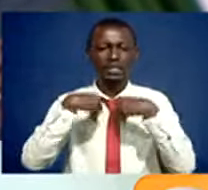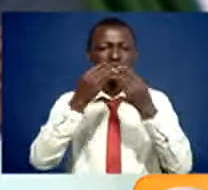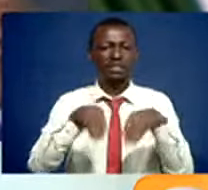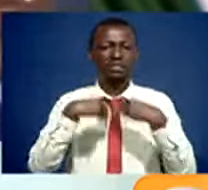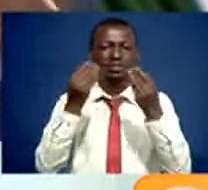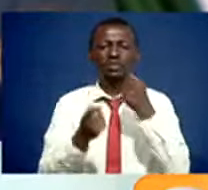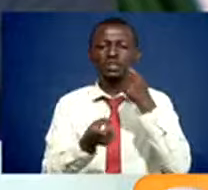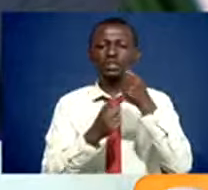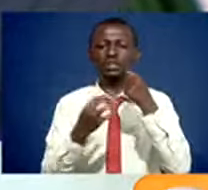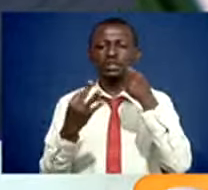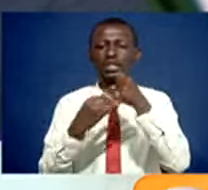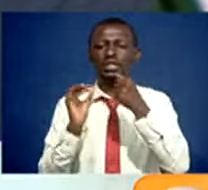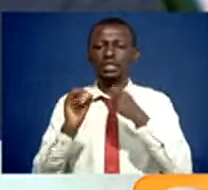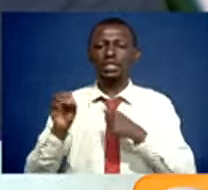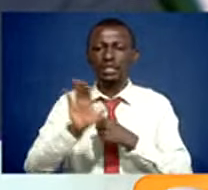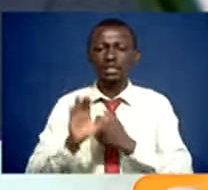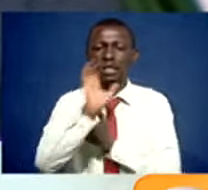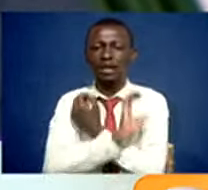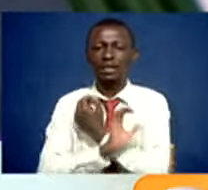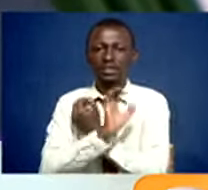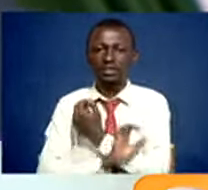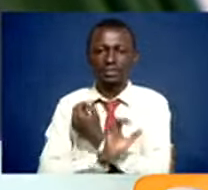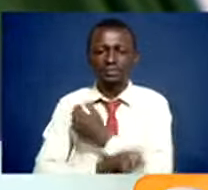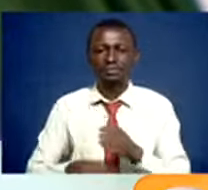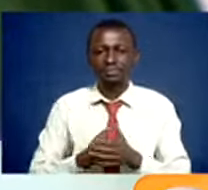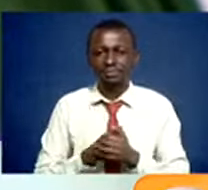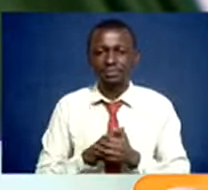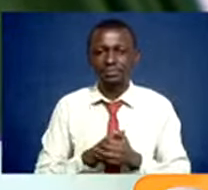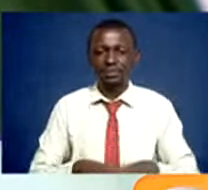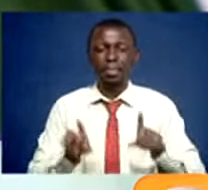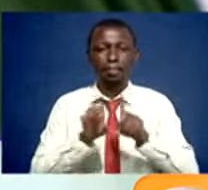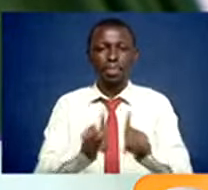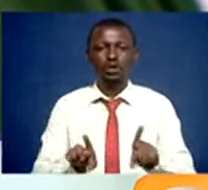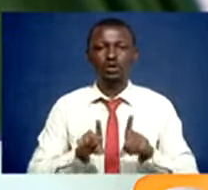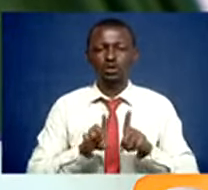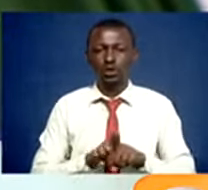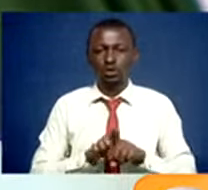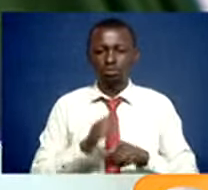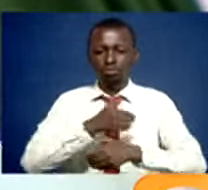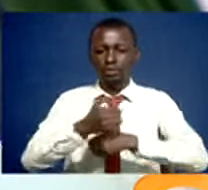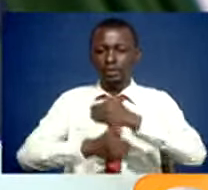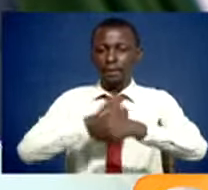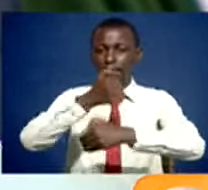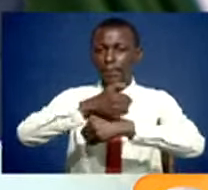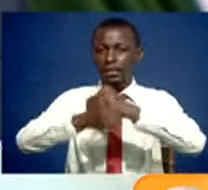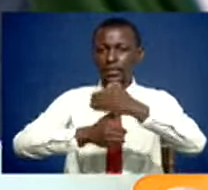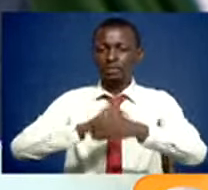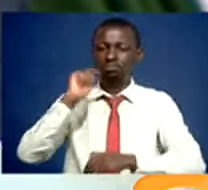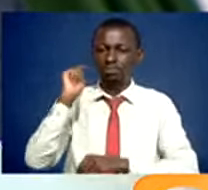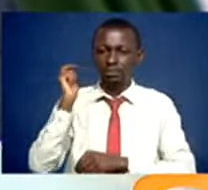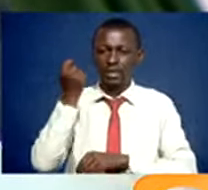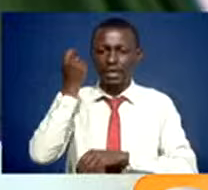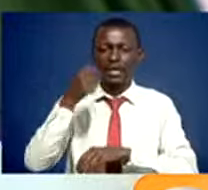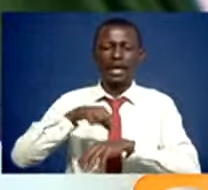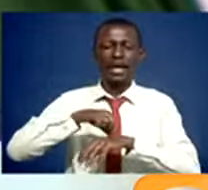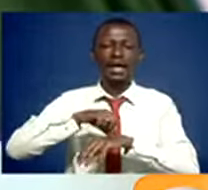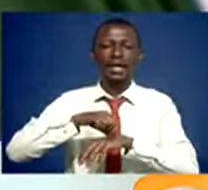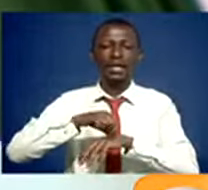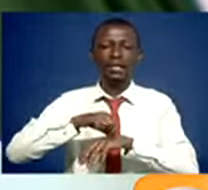points around the country. At the same time, construction of the Kenya Leather Industrial Park at